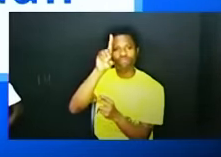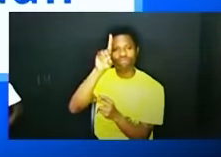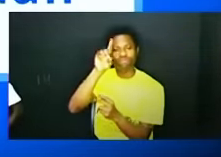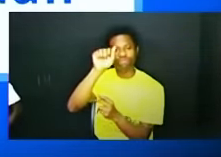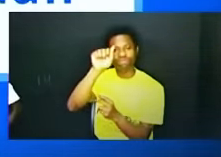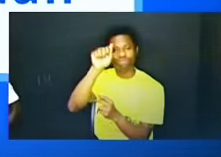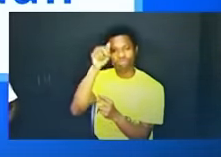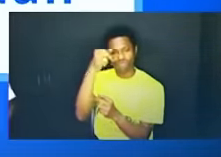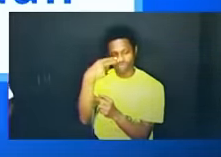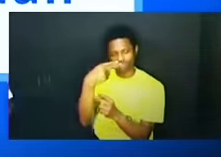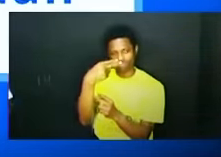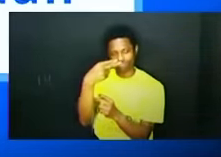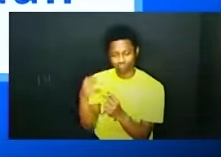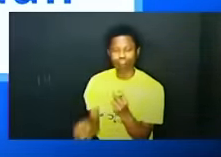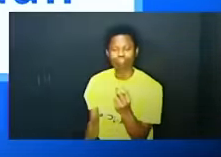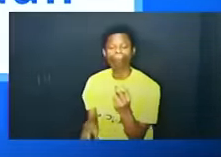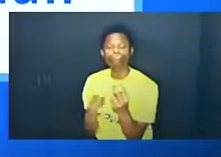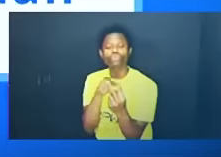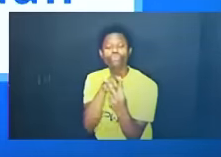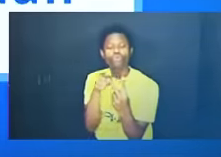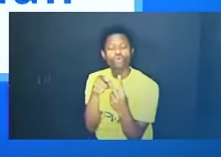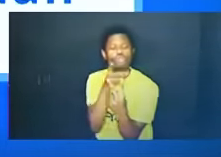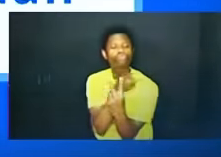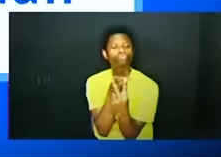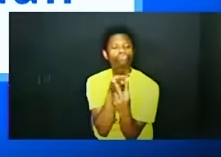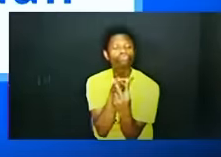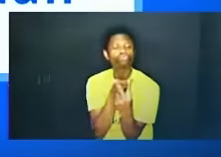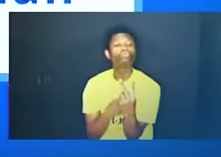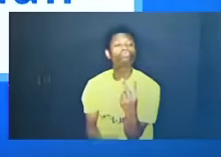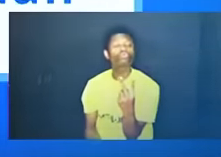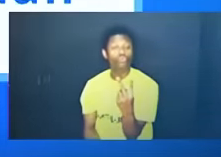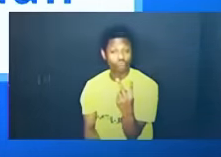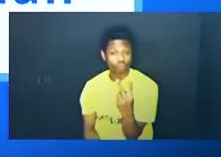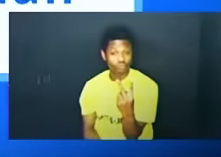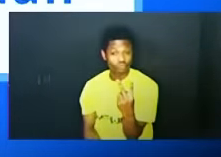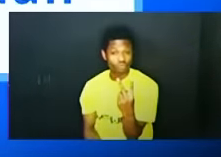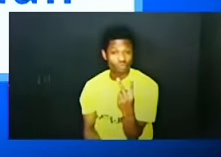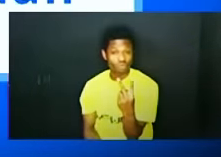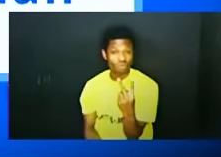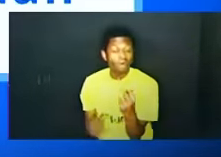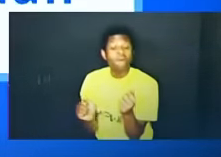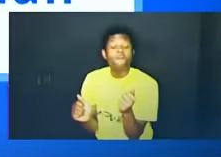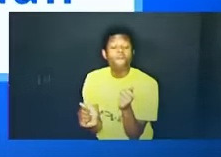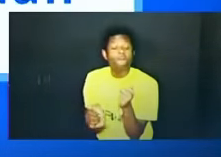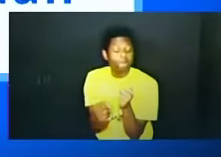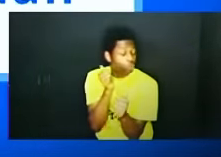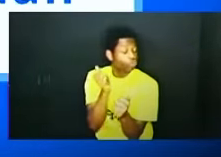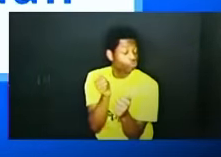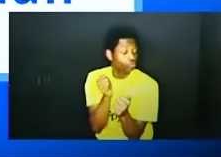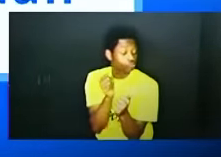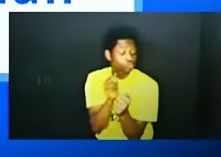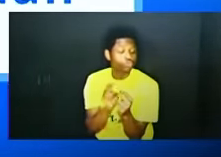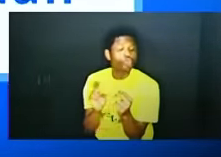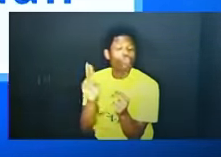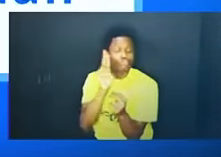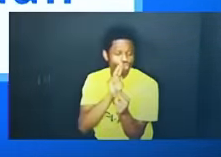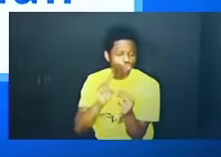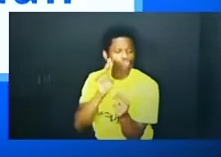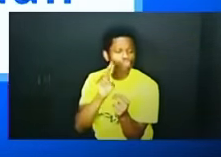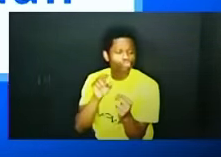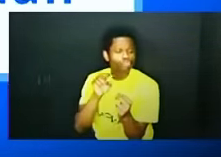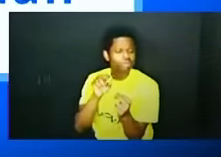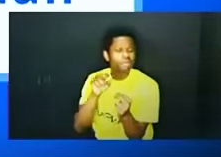Now, these two words are usually used to interpret its translated